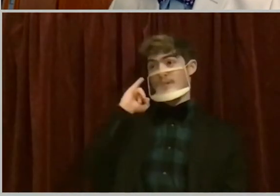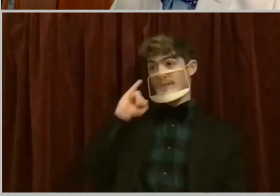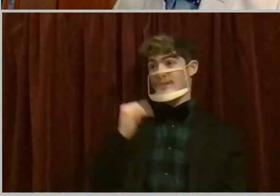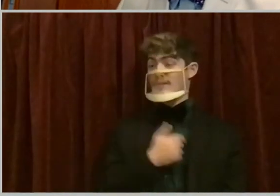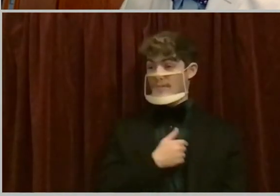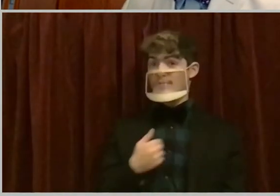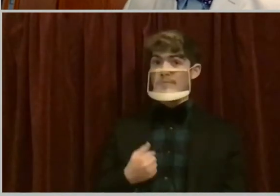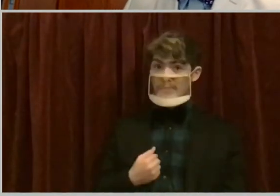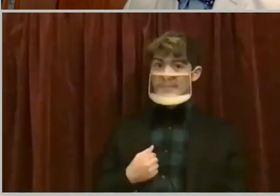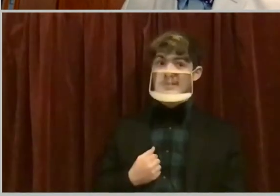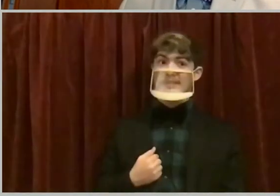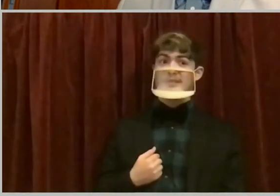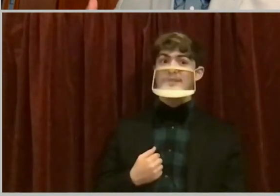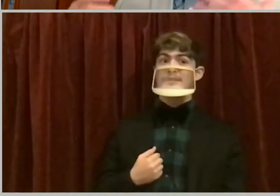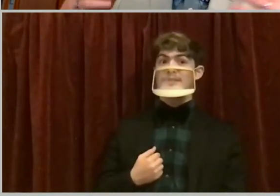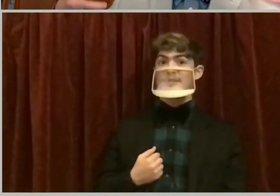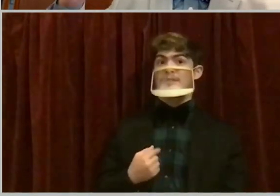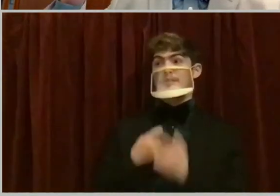was. Oftentimes,